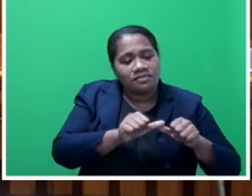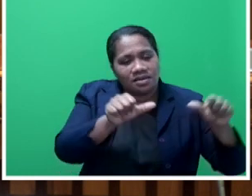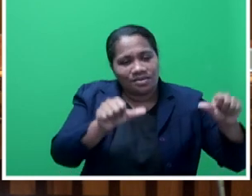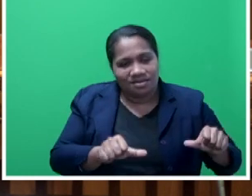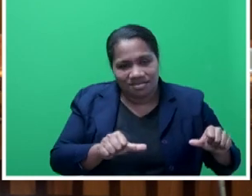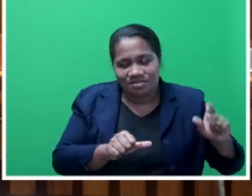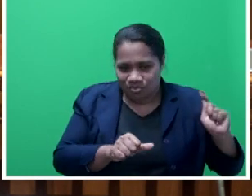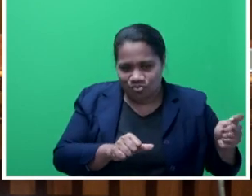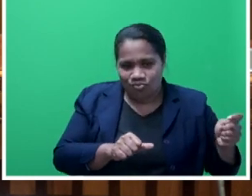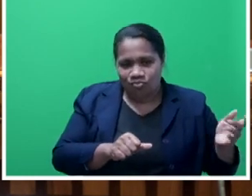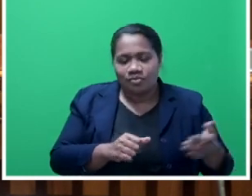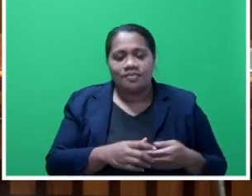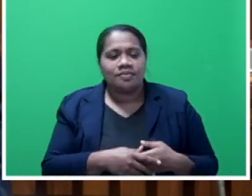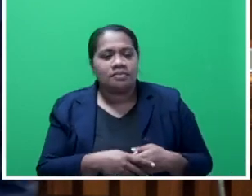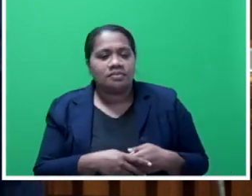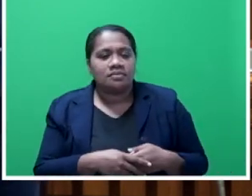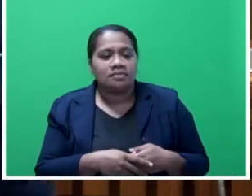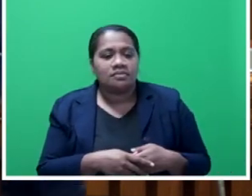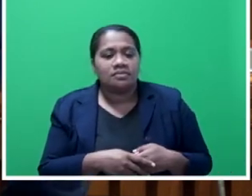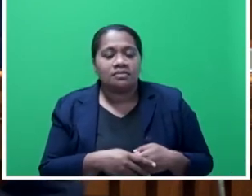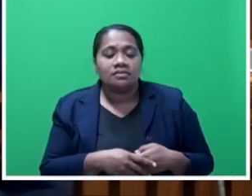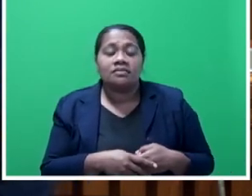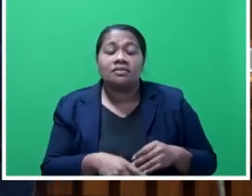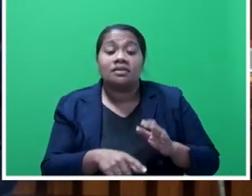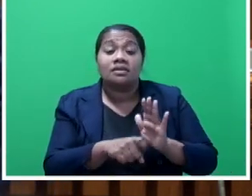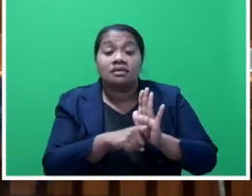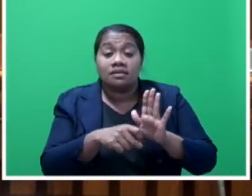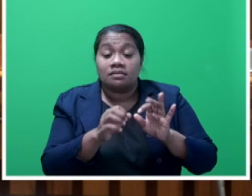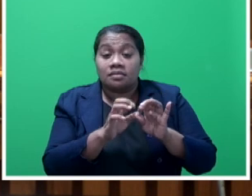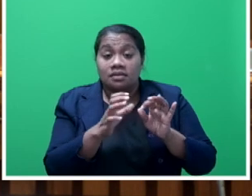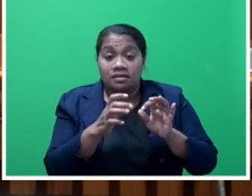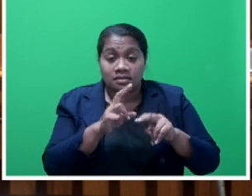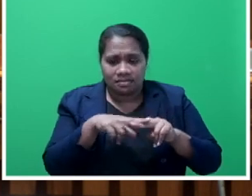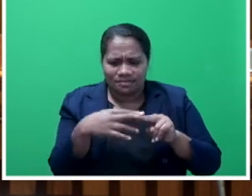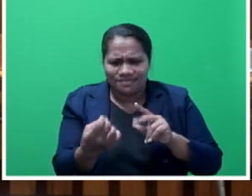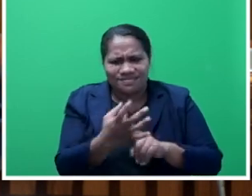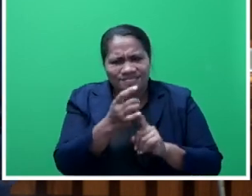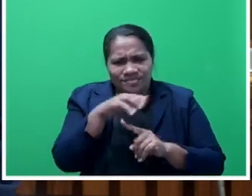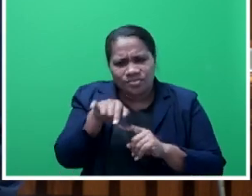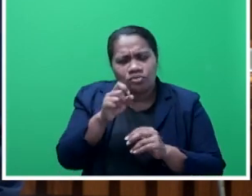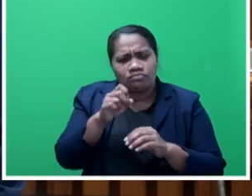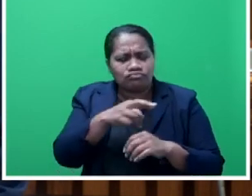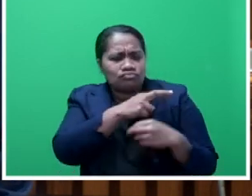pivotal role. Mr. Speaker, sir, of course, Mr. Speaker, sir, with RBF,